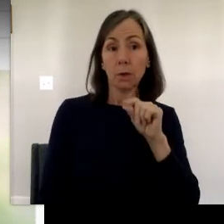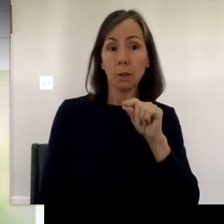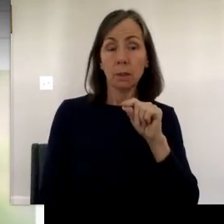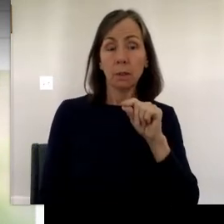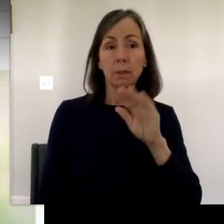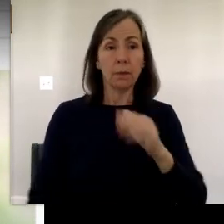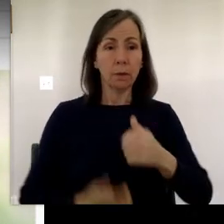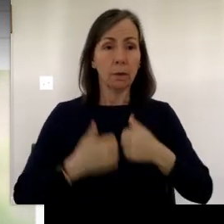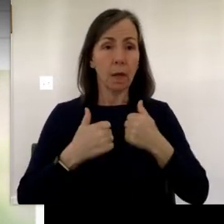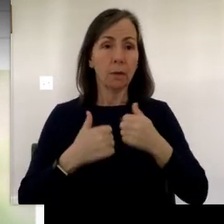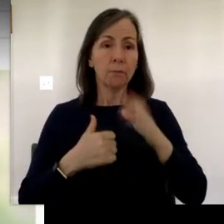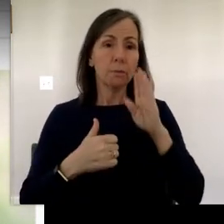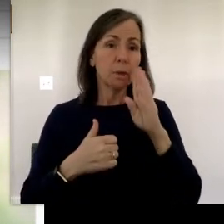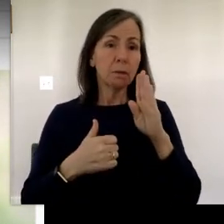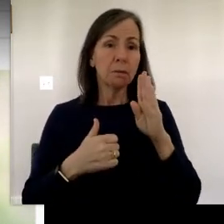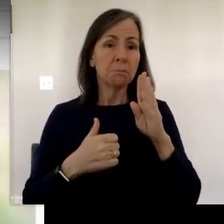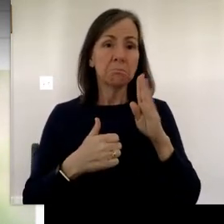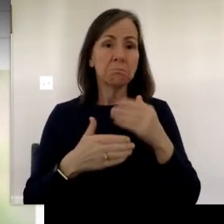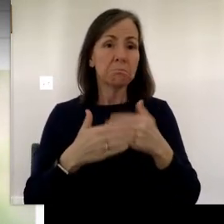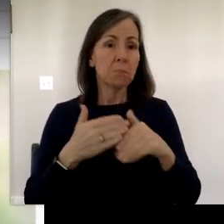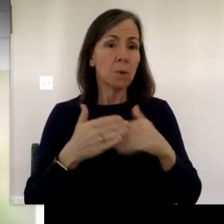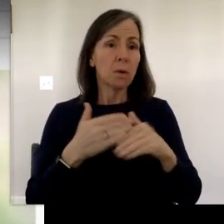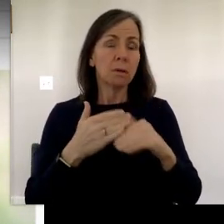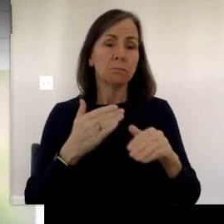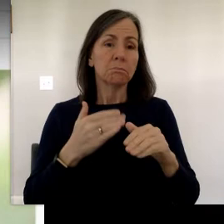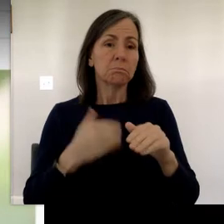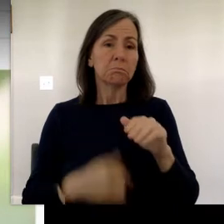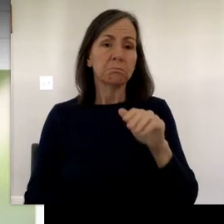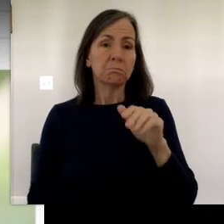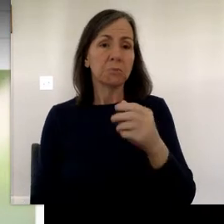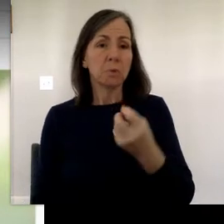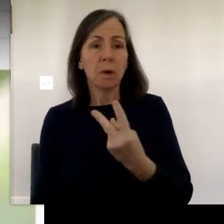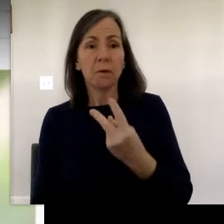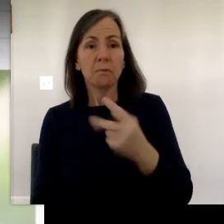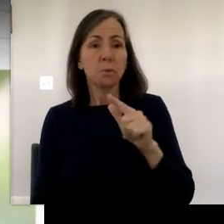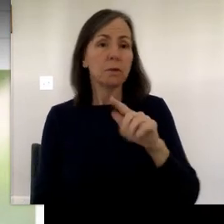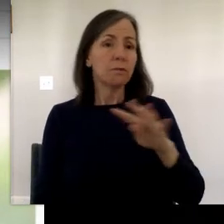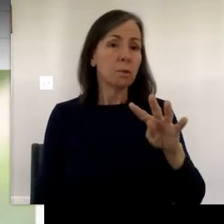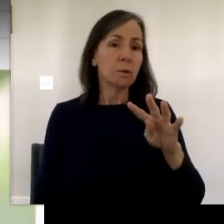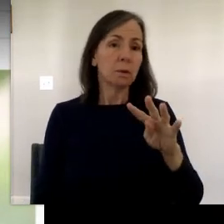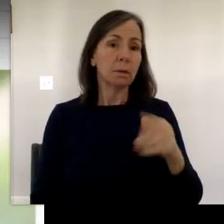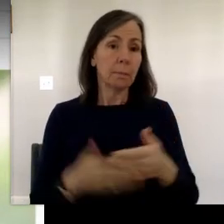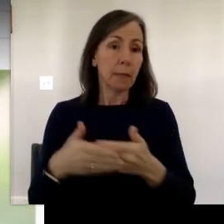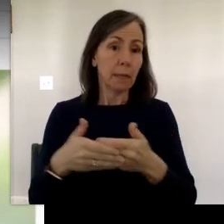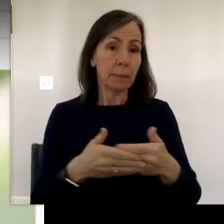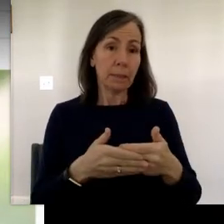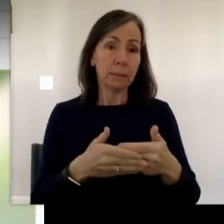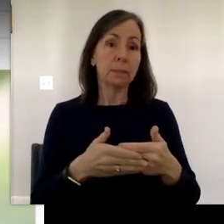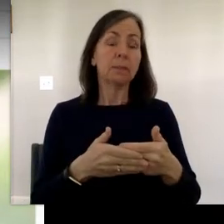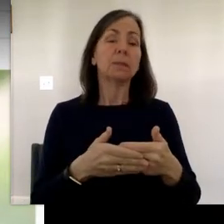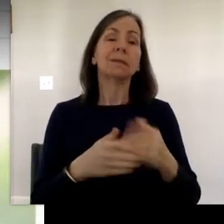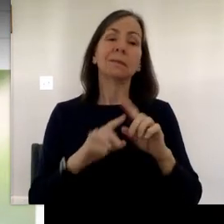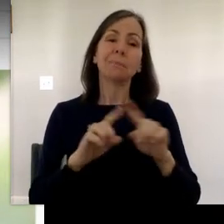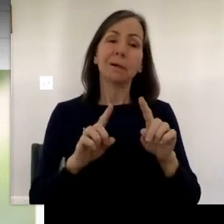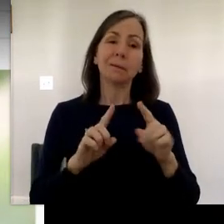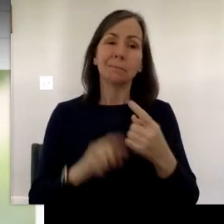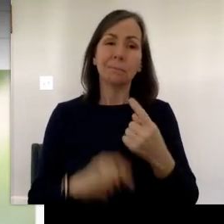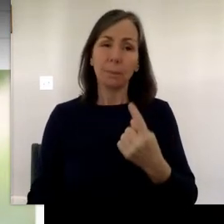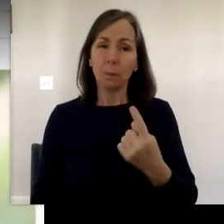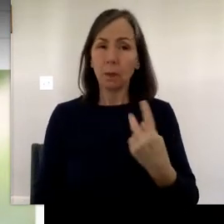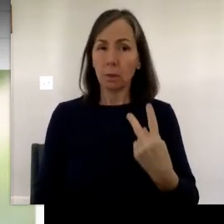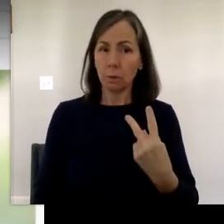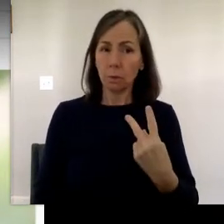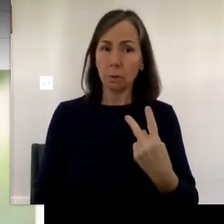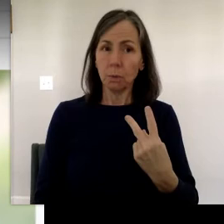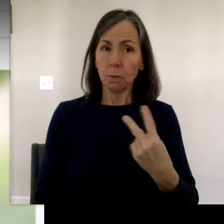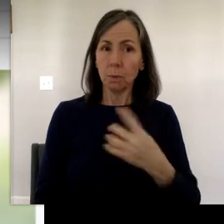often produce dozens of offspring, but only one or two of those individuals are